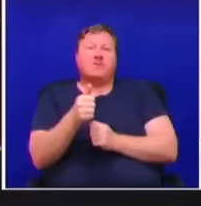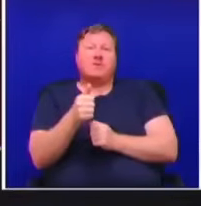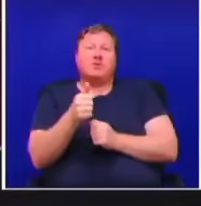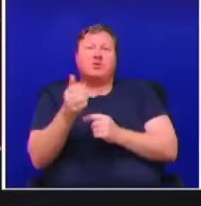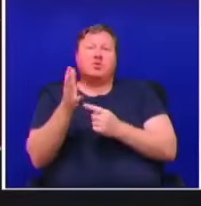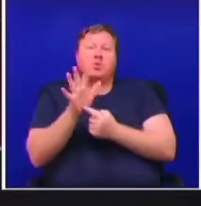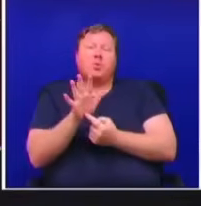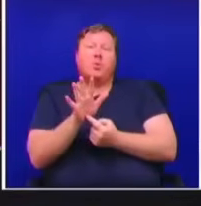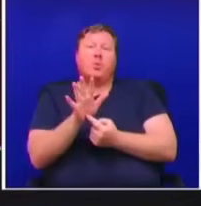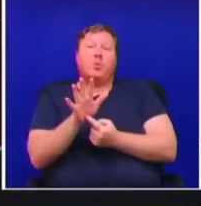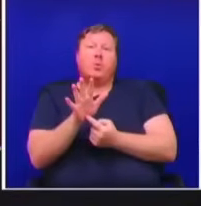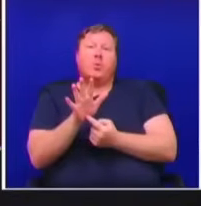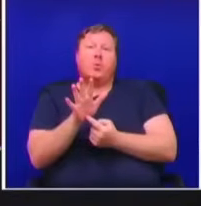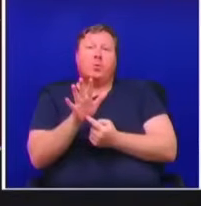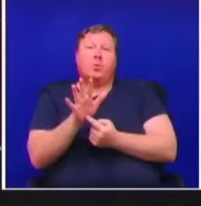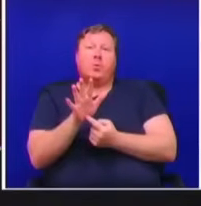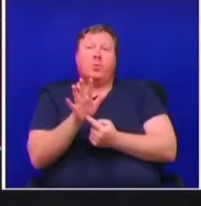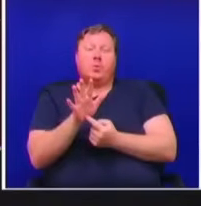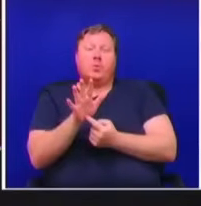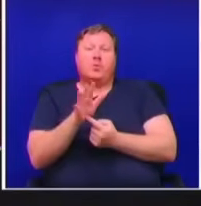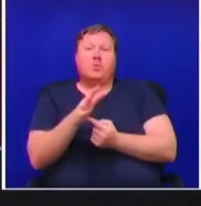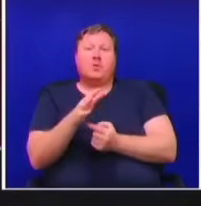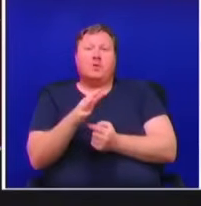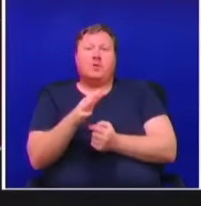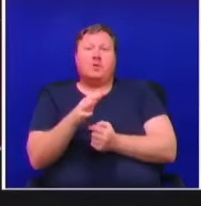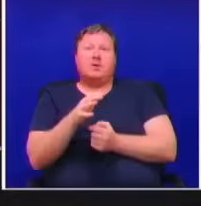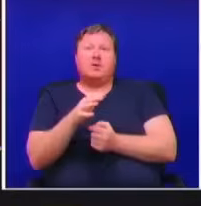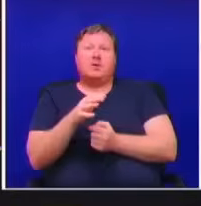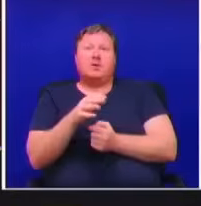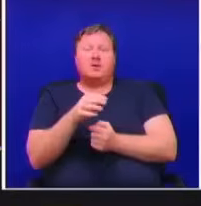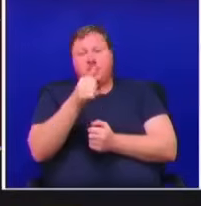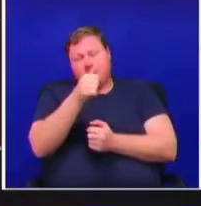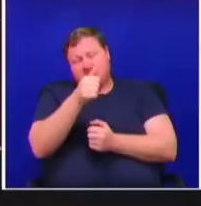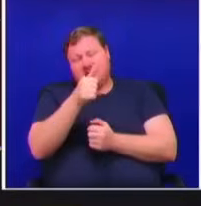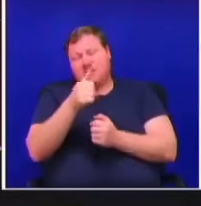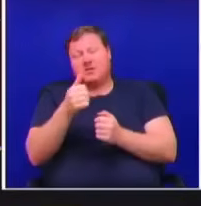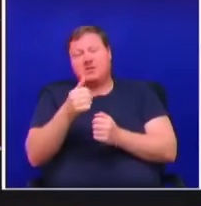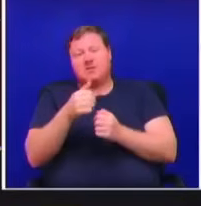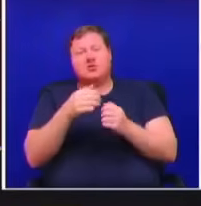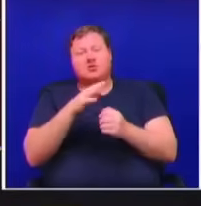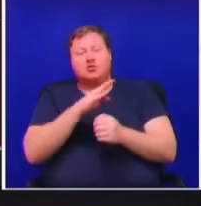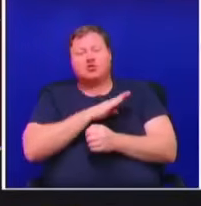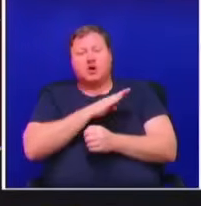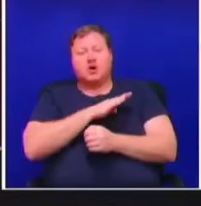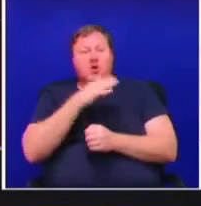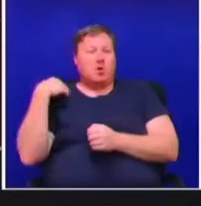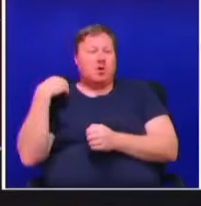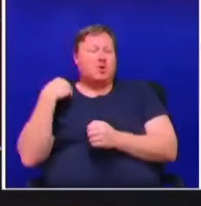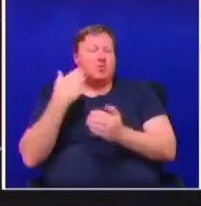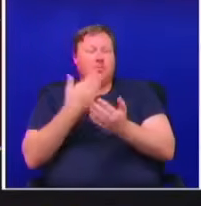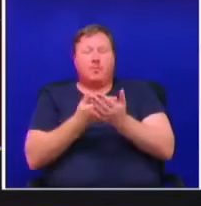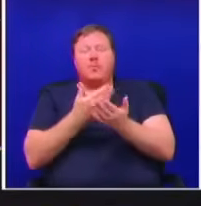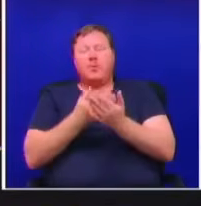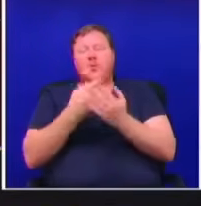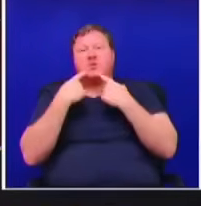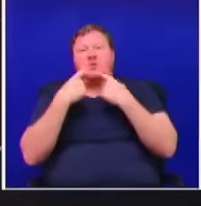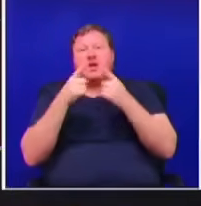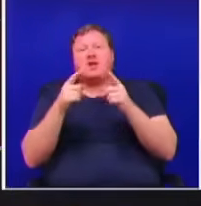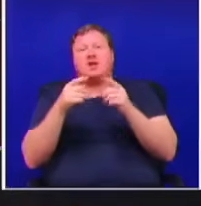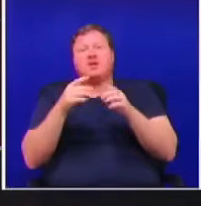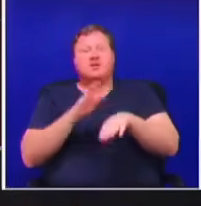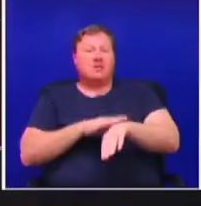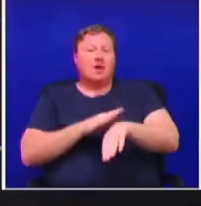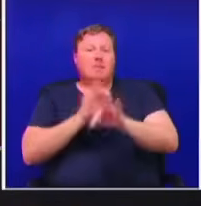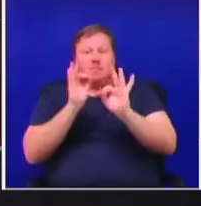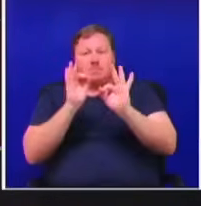demonstrated to me, as he himself conceded, that the timing could have been different,